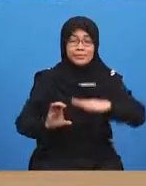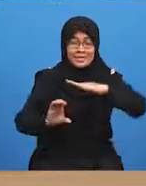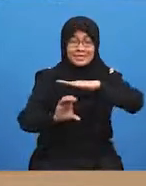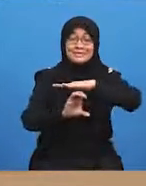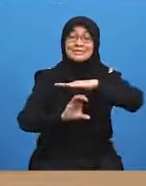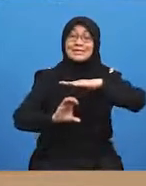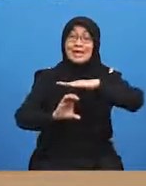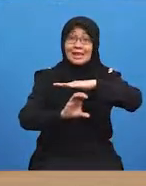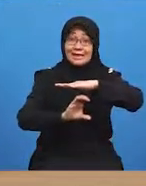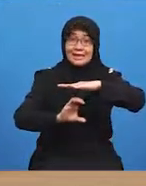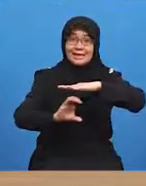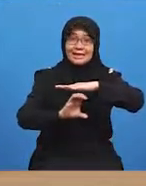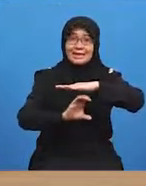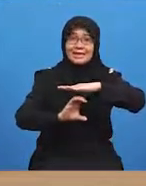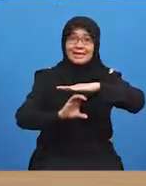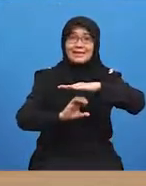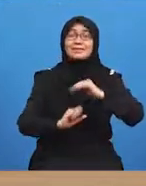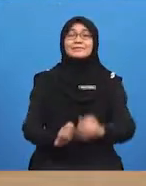Cellar.